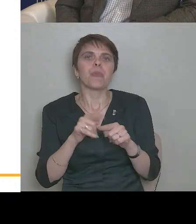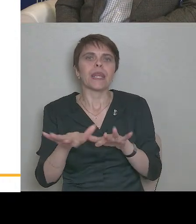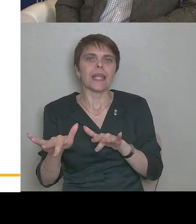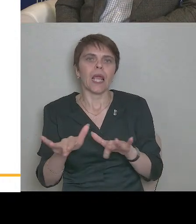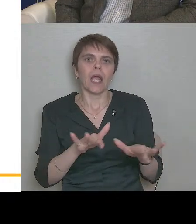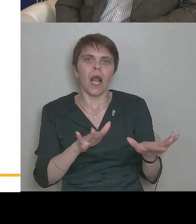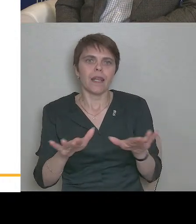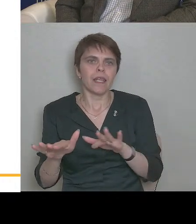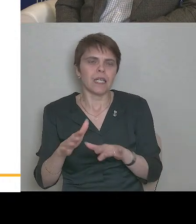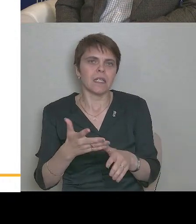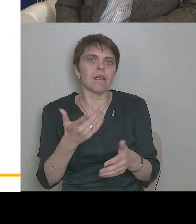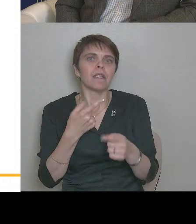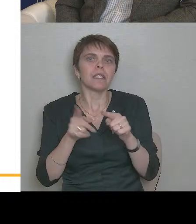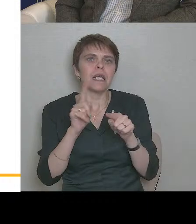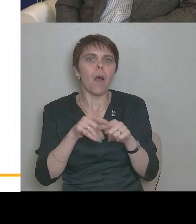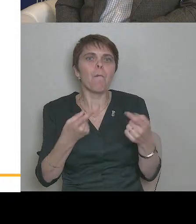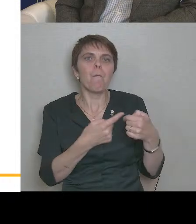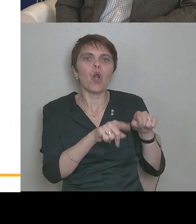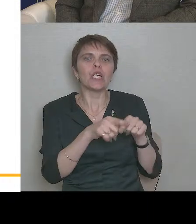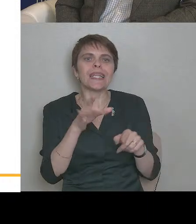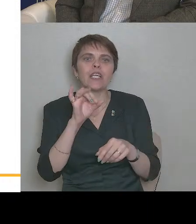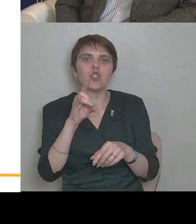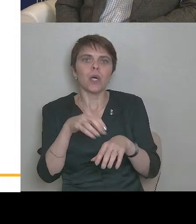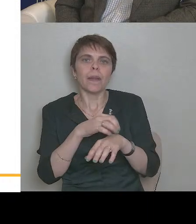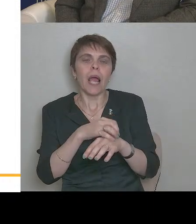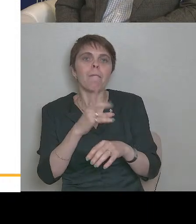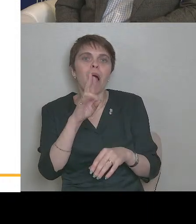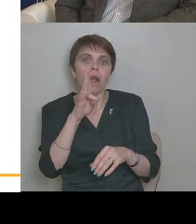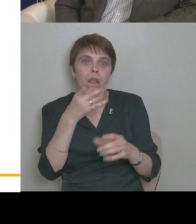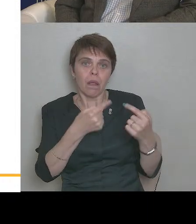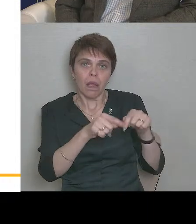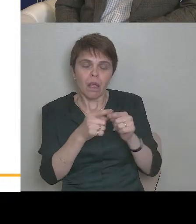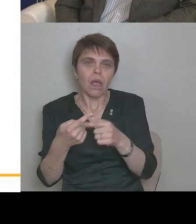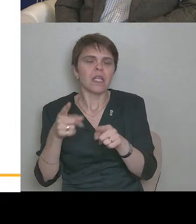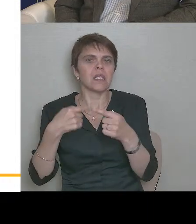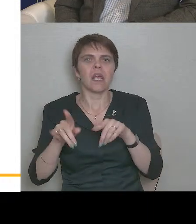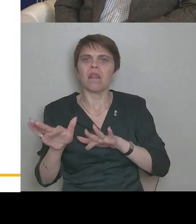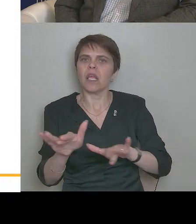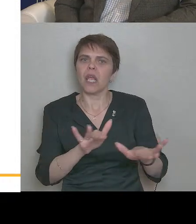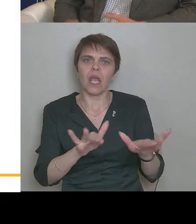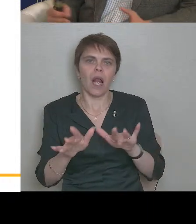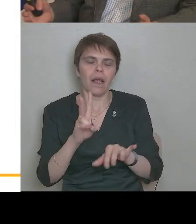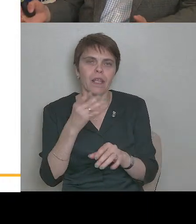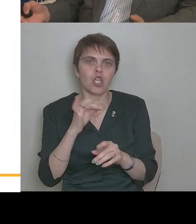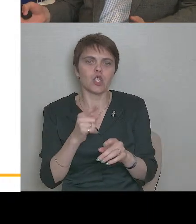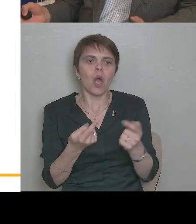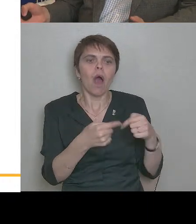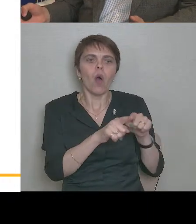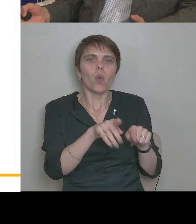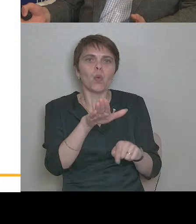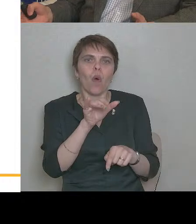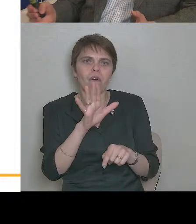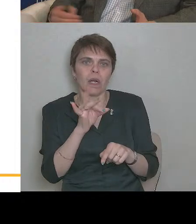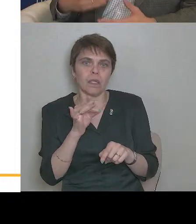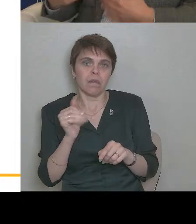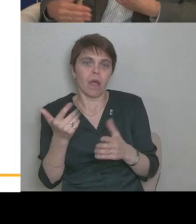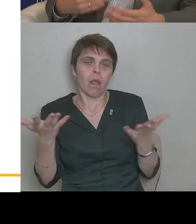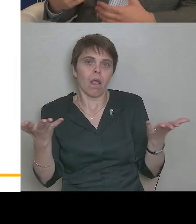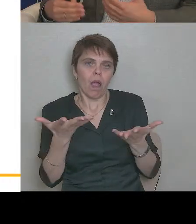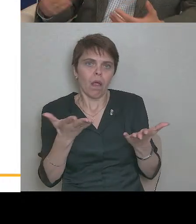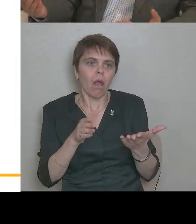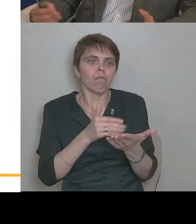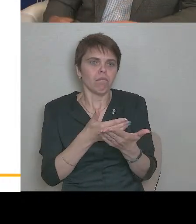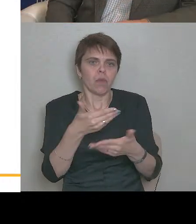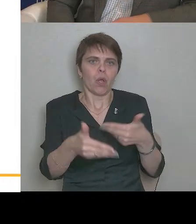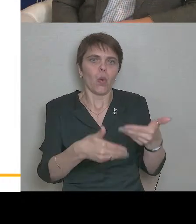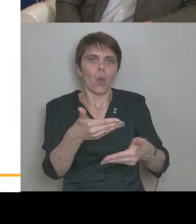to re-register their branches in the local areas, and actually they